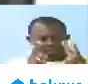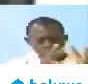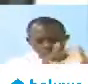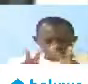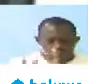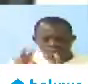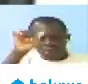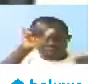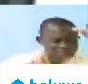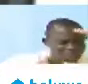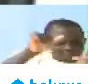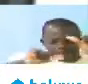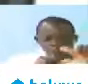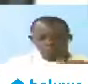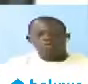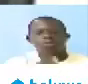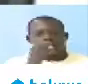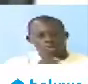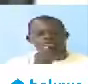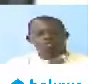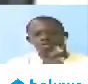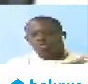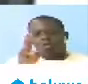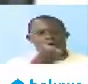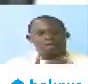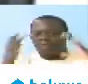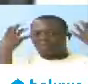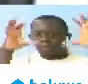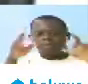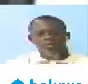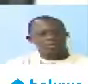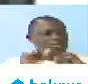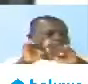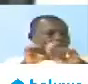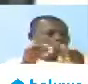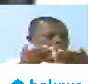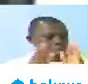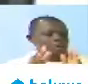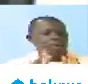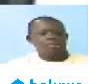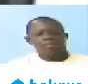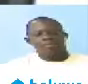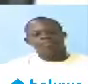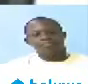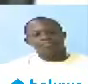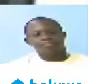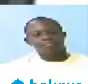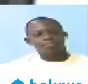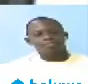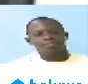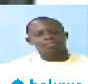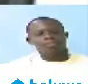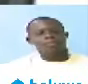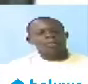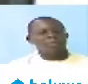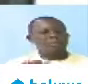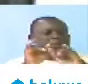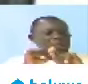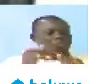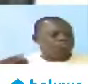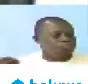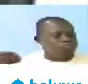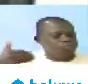on us so that we will not have any problems. And that's how they are like that for almost karkilin. Up